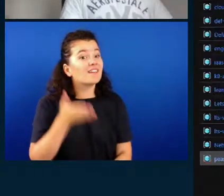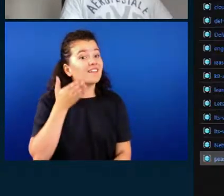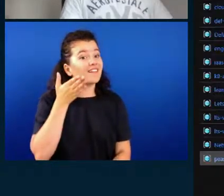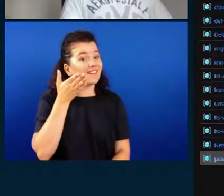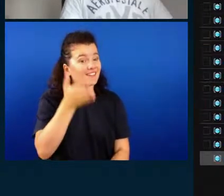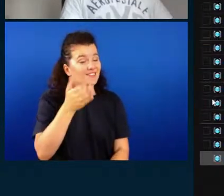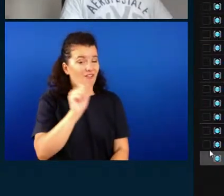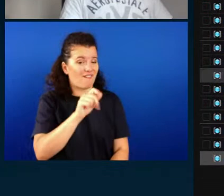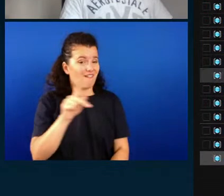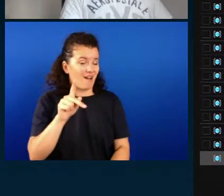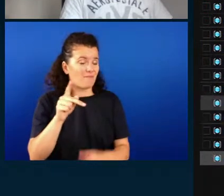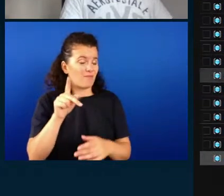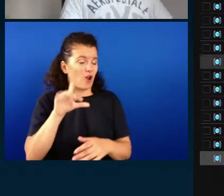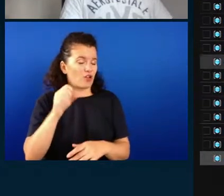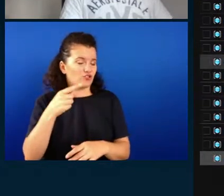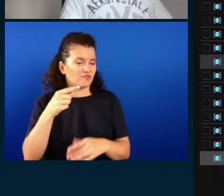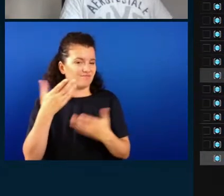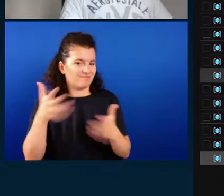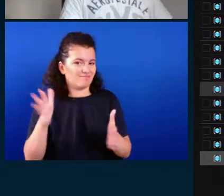another thing about